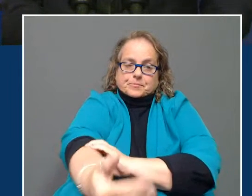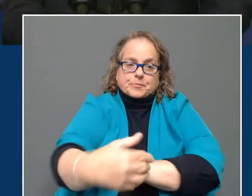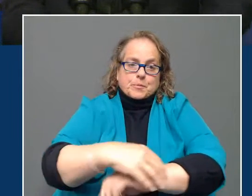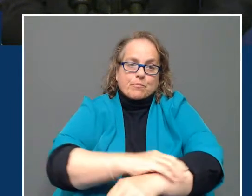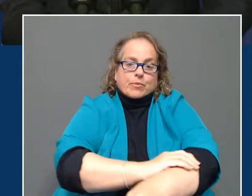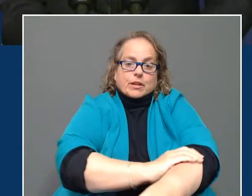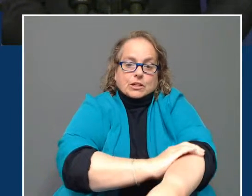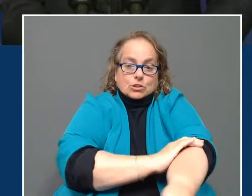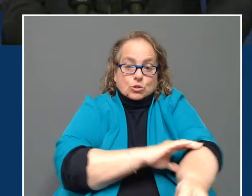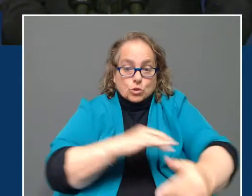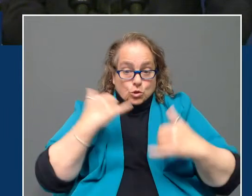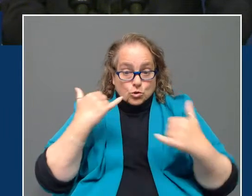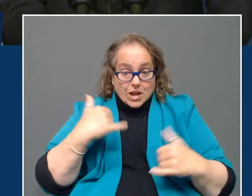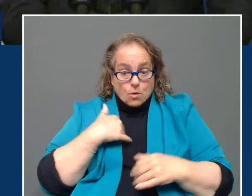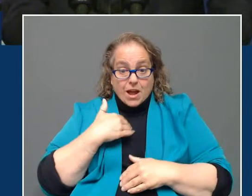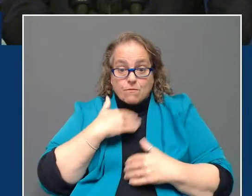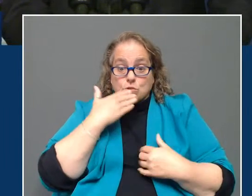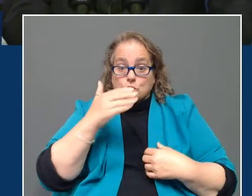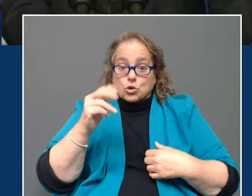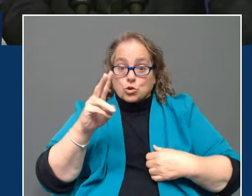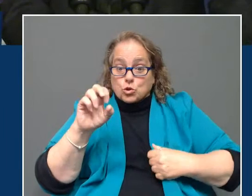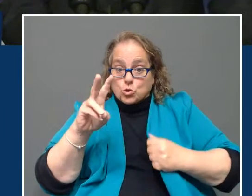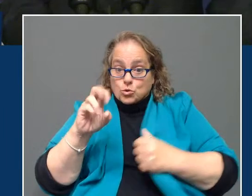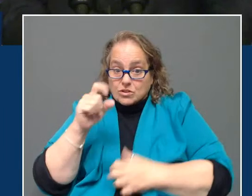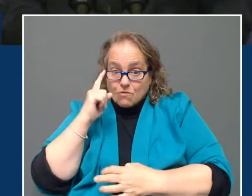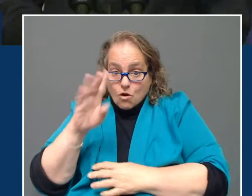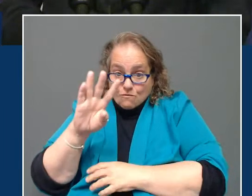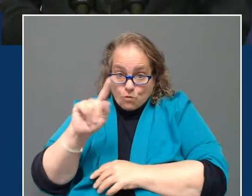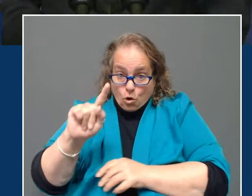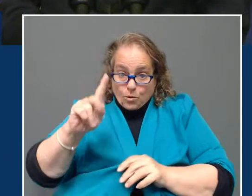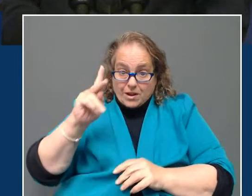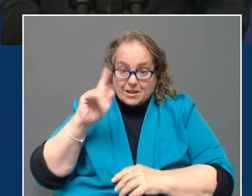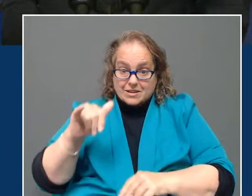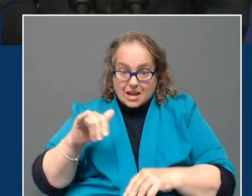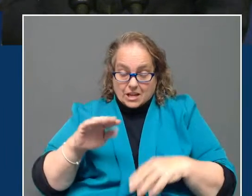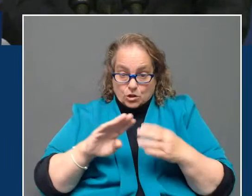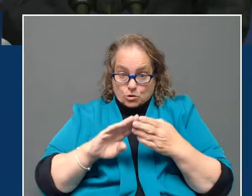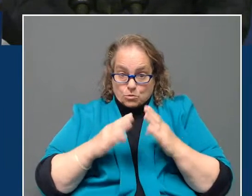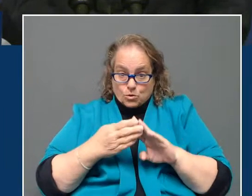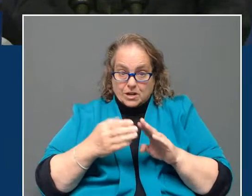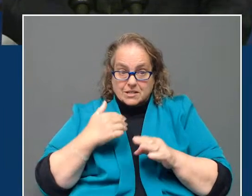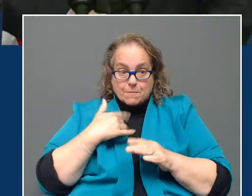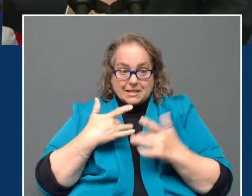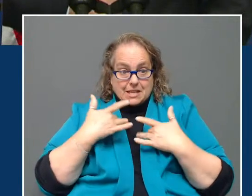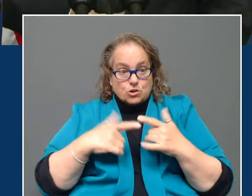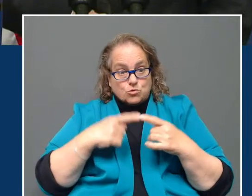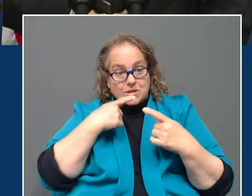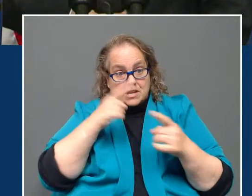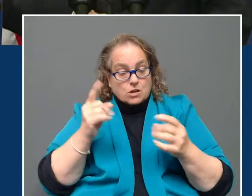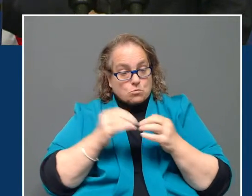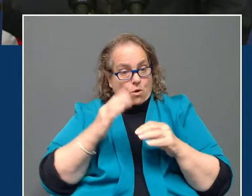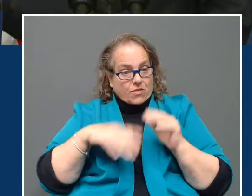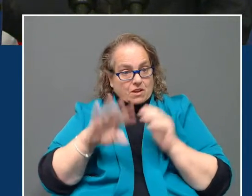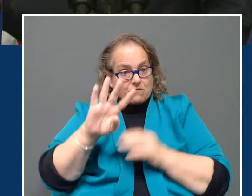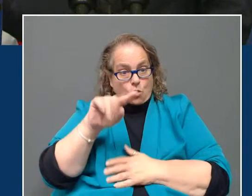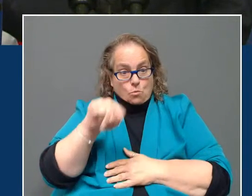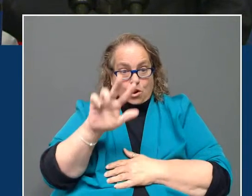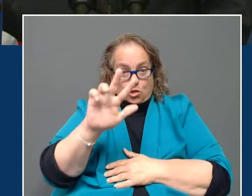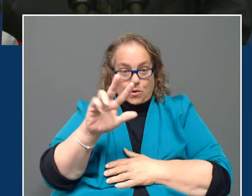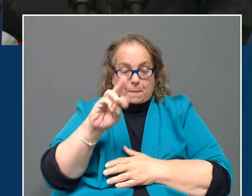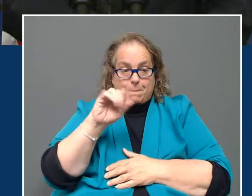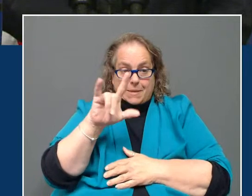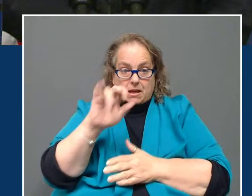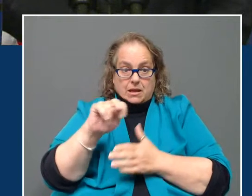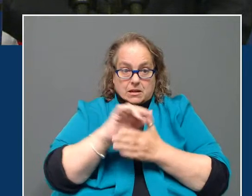for 41 Kentucky communities. I'm excited to announce more than $4.3 million from the Land and Water